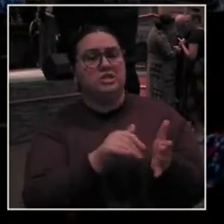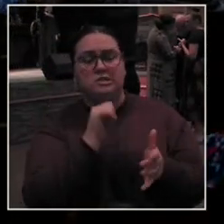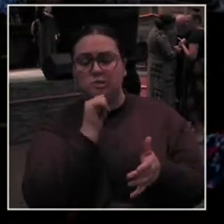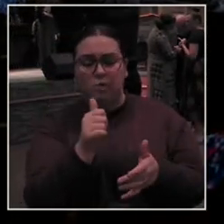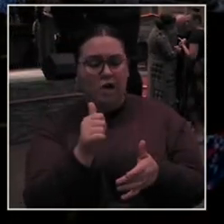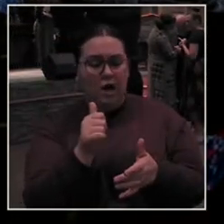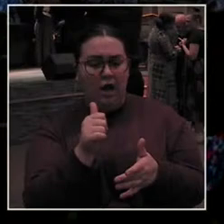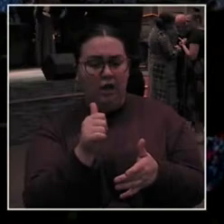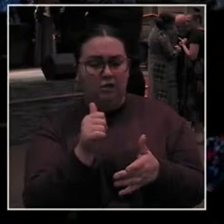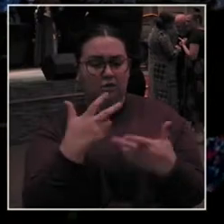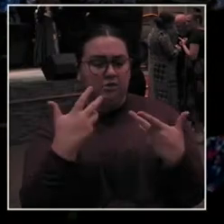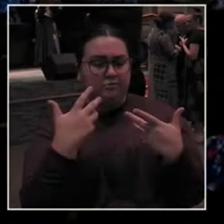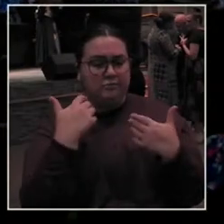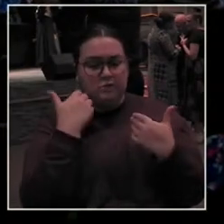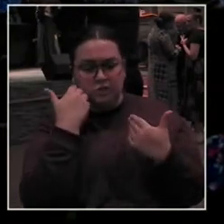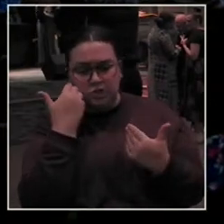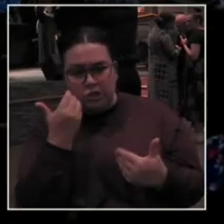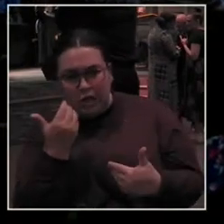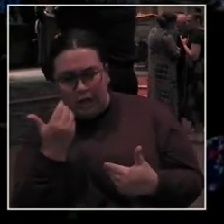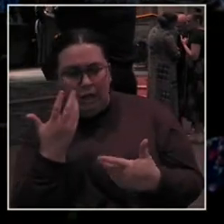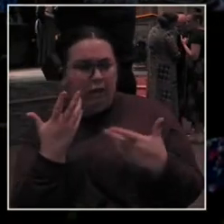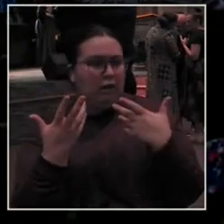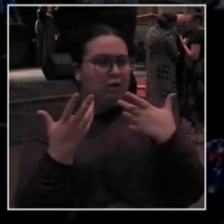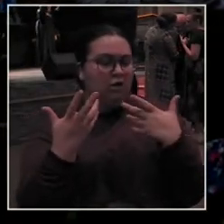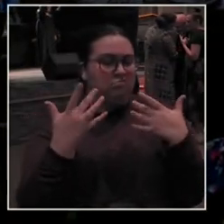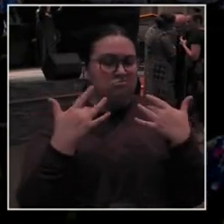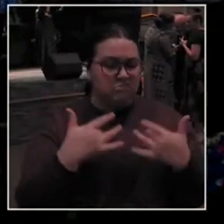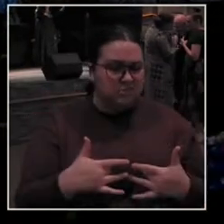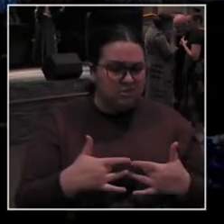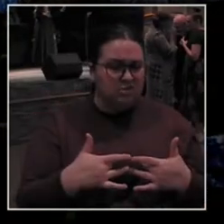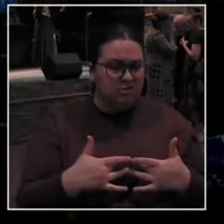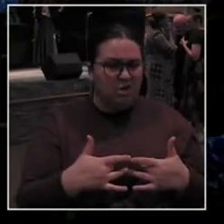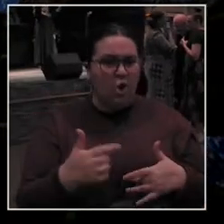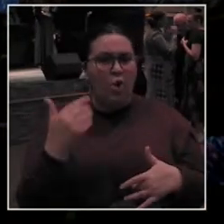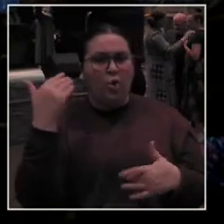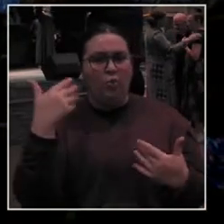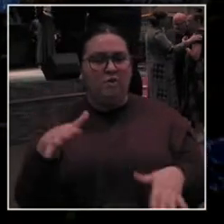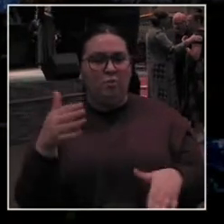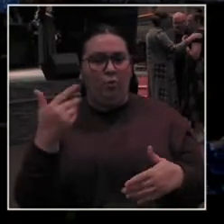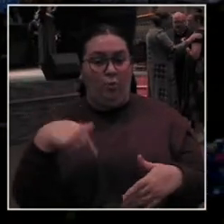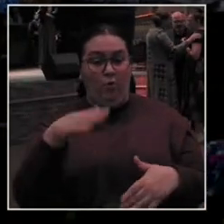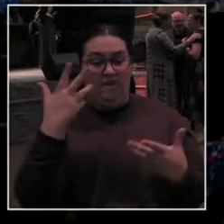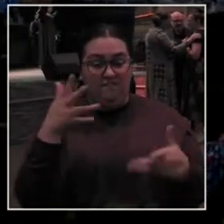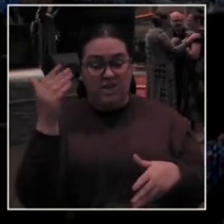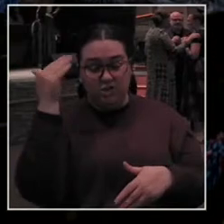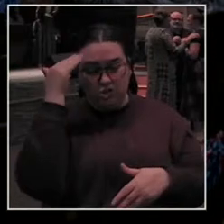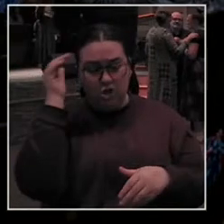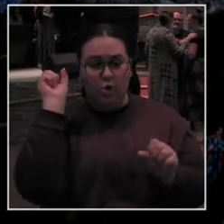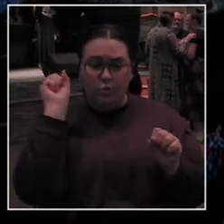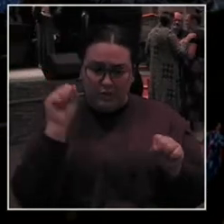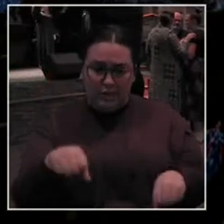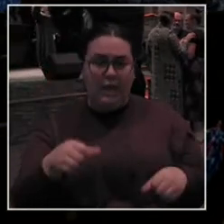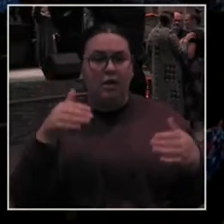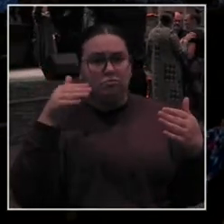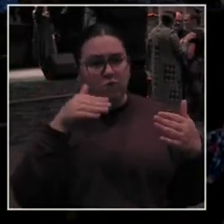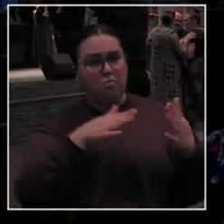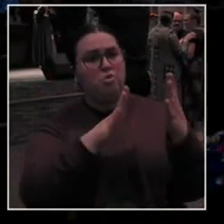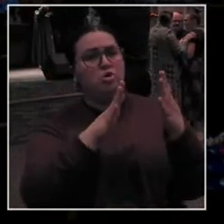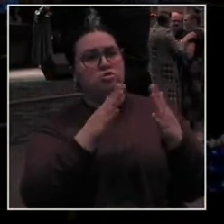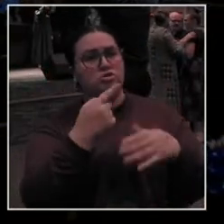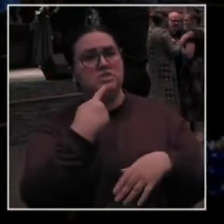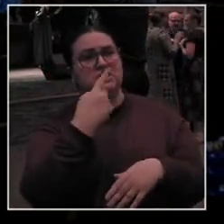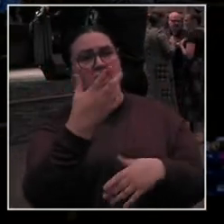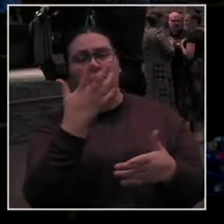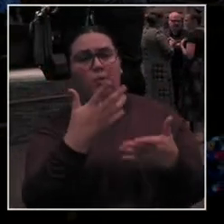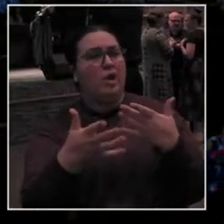and concede or that we have the right to, but we come in humility, but in confidence, knowing that